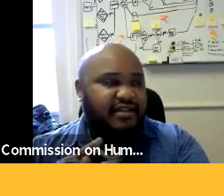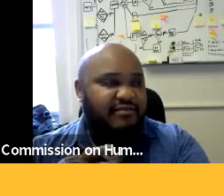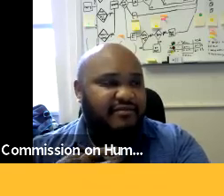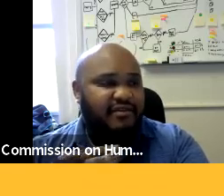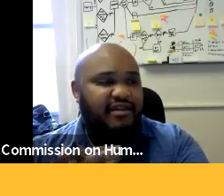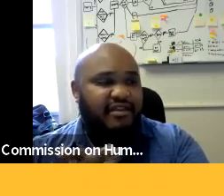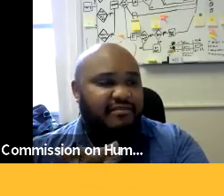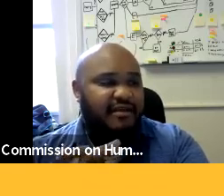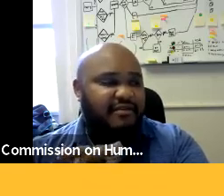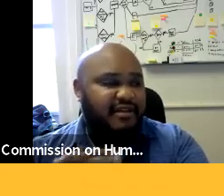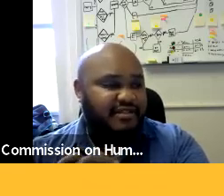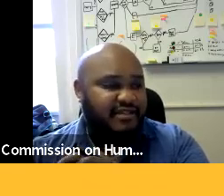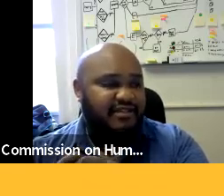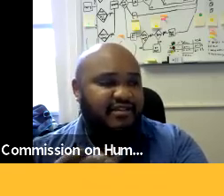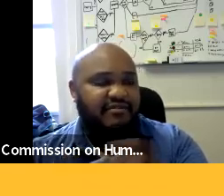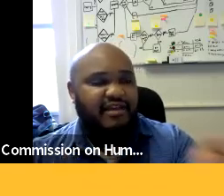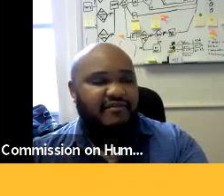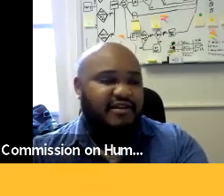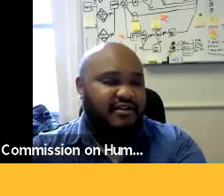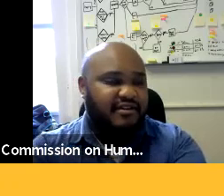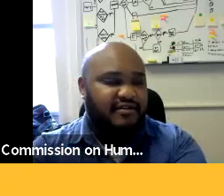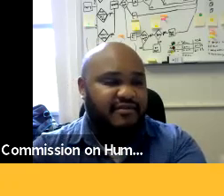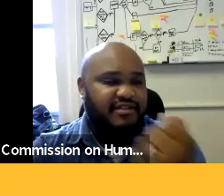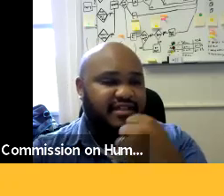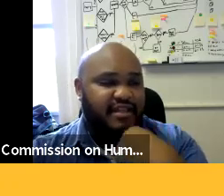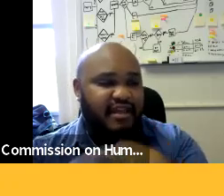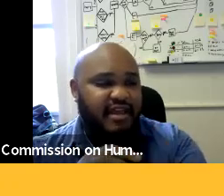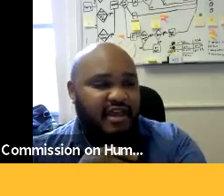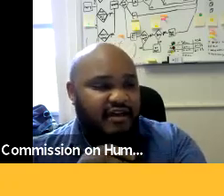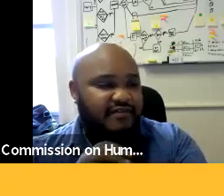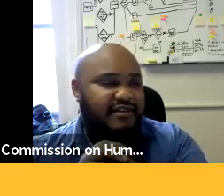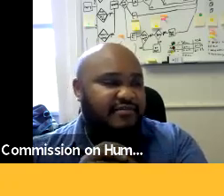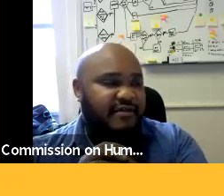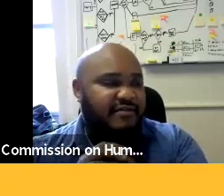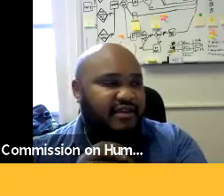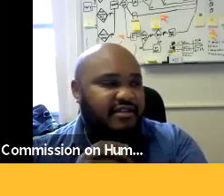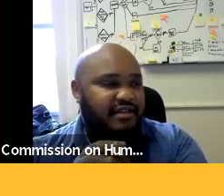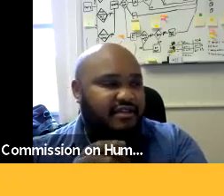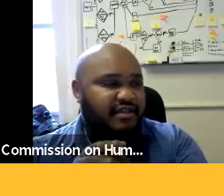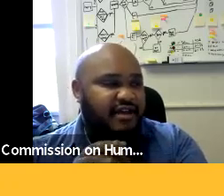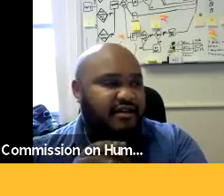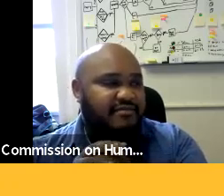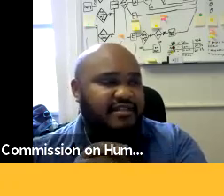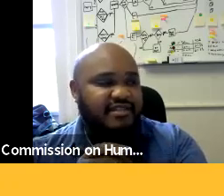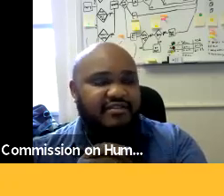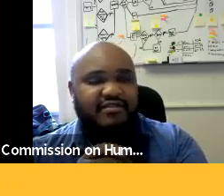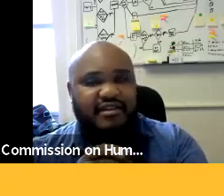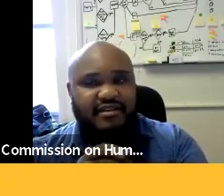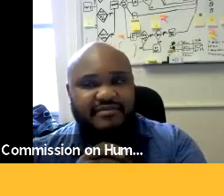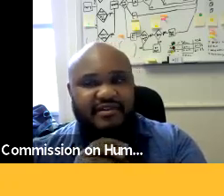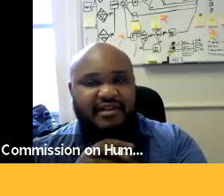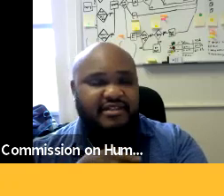overrepresented. When we're looking at the population, we have a chart here. We can see of the general population, cis